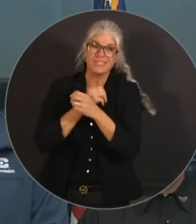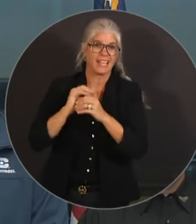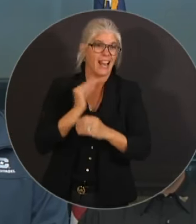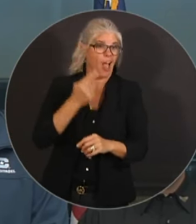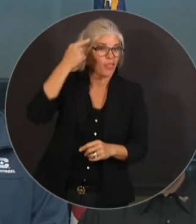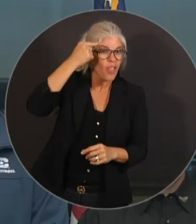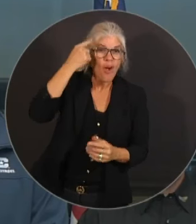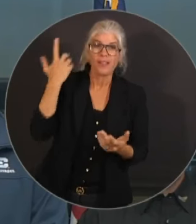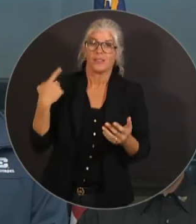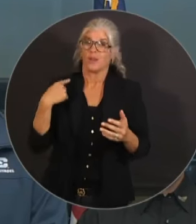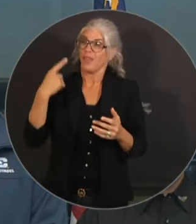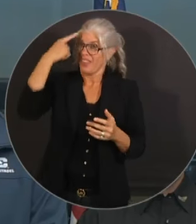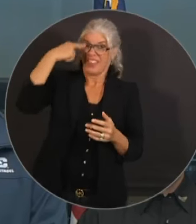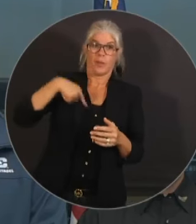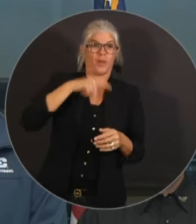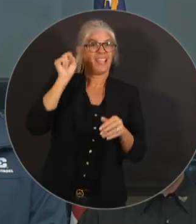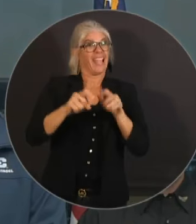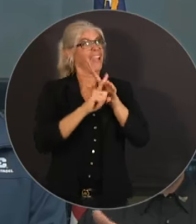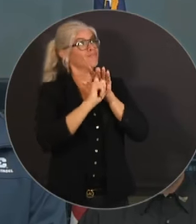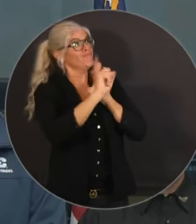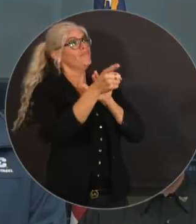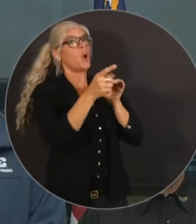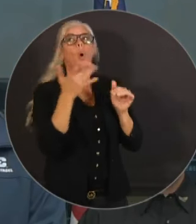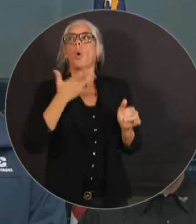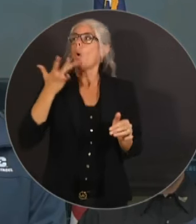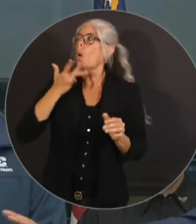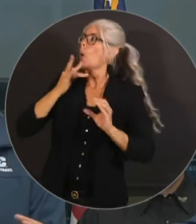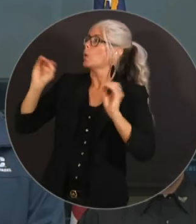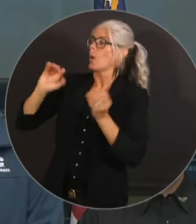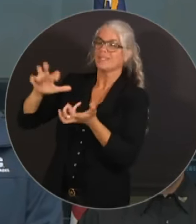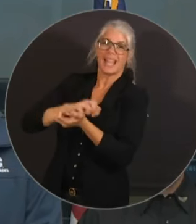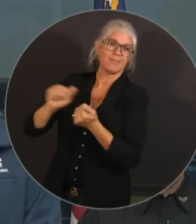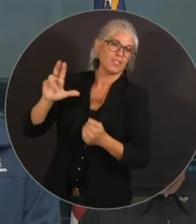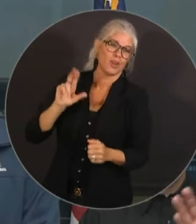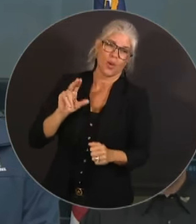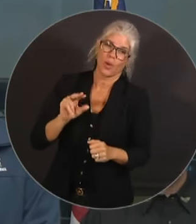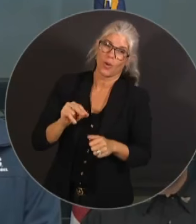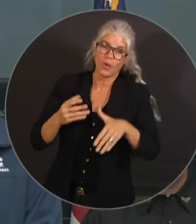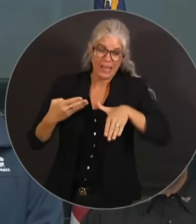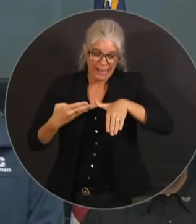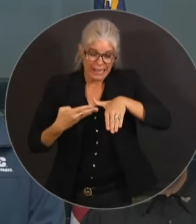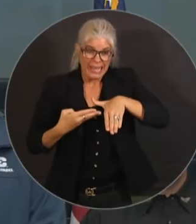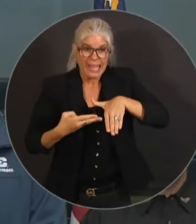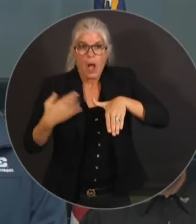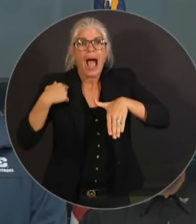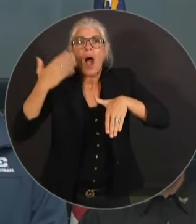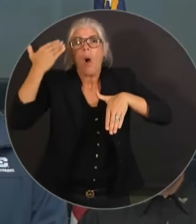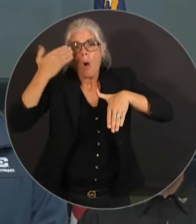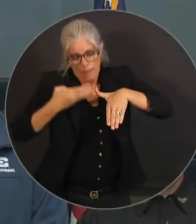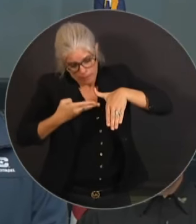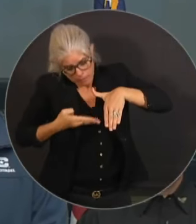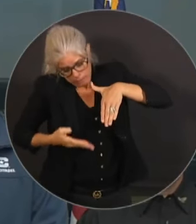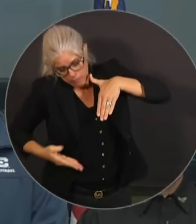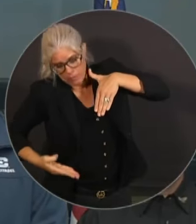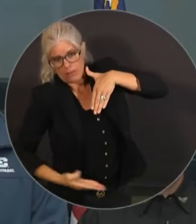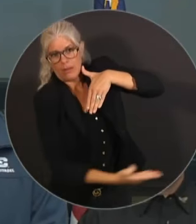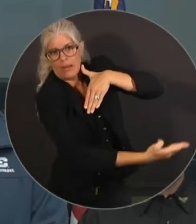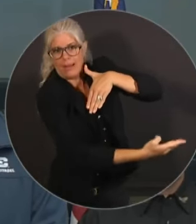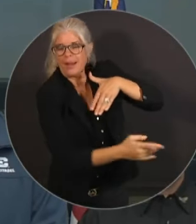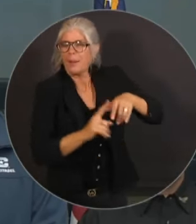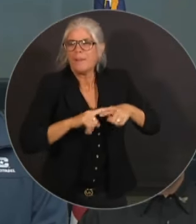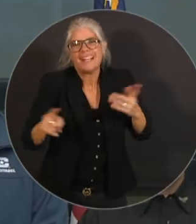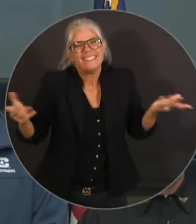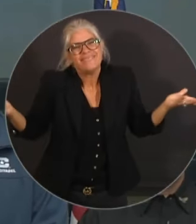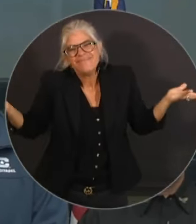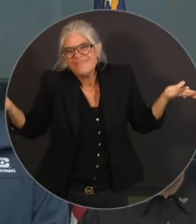not having an impact. If it could jog south and just go out somewhere, we would love. That's not going to happen. So let's pray that it's